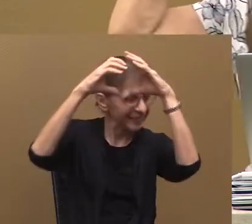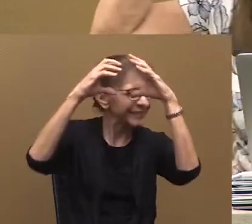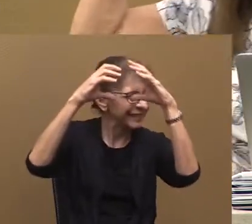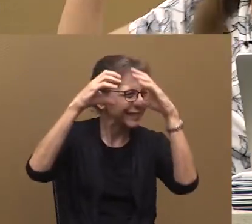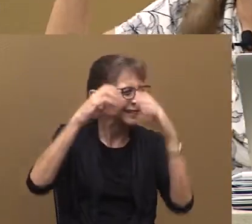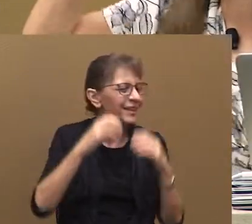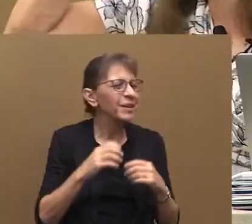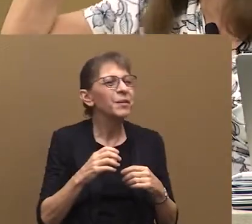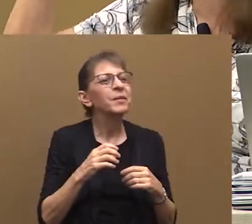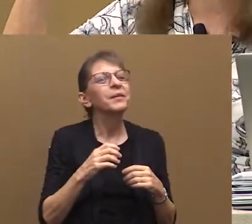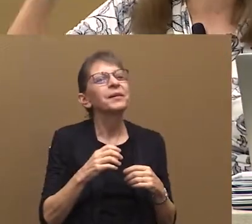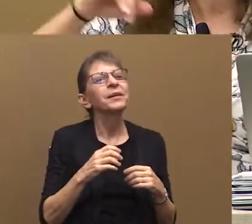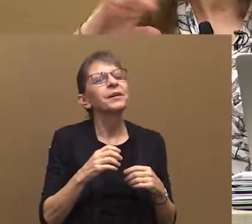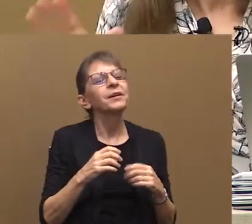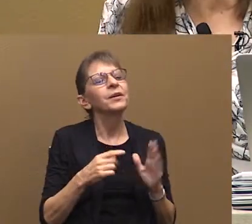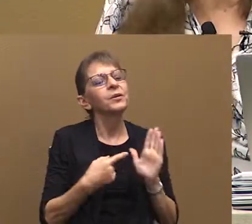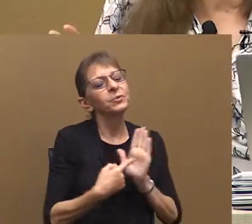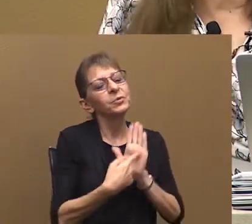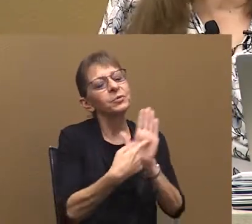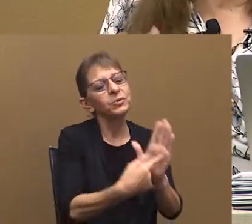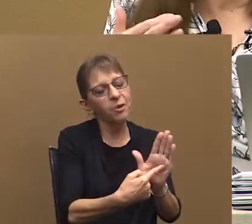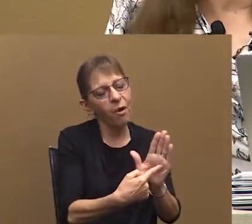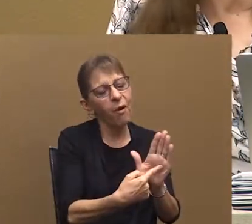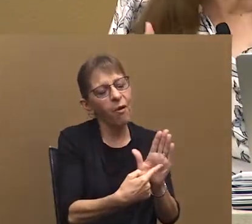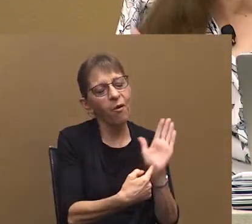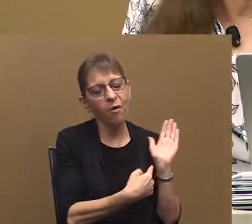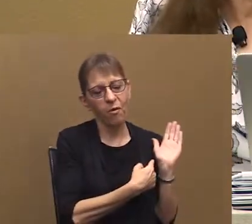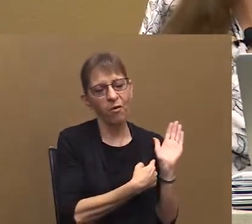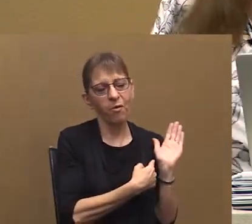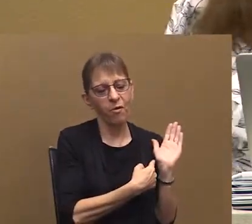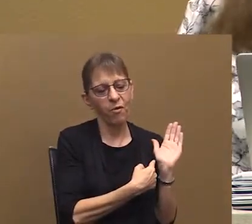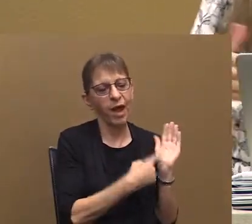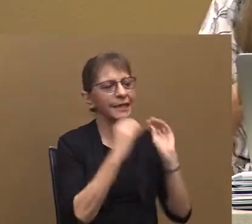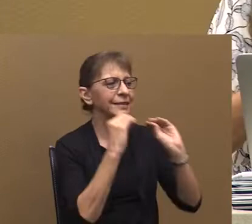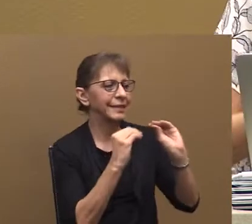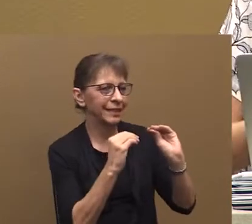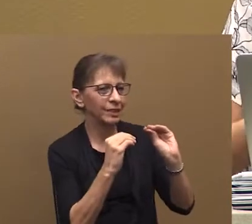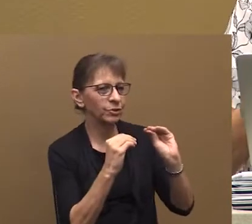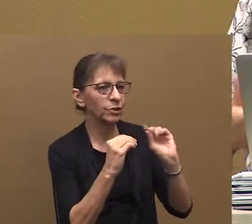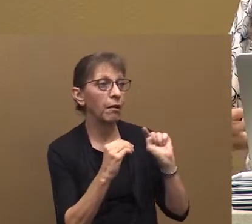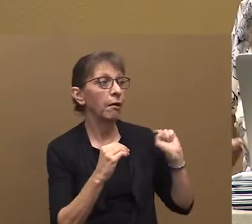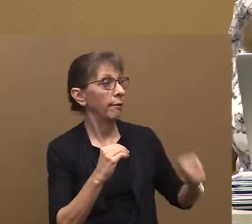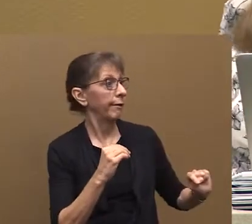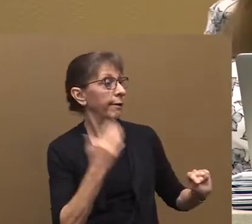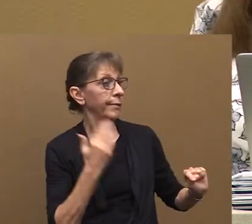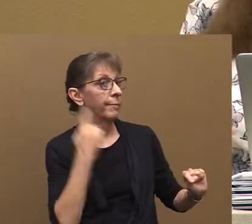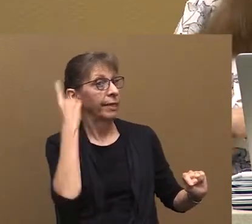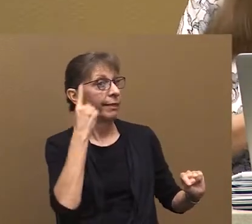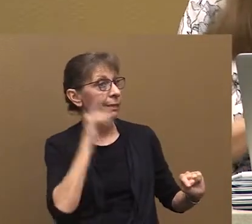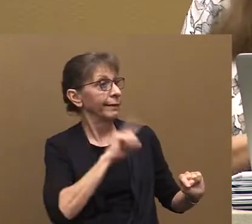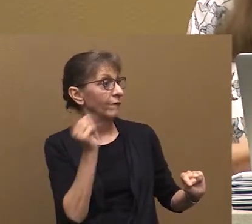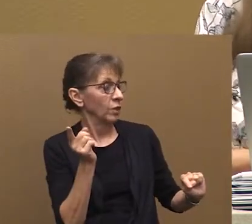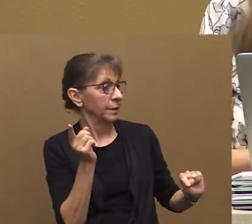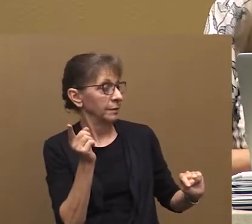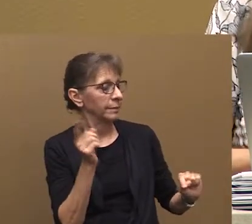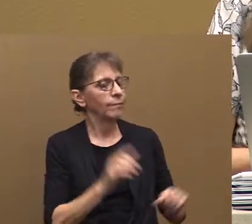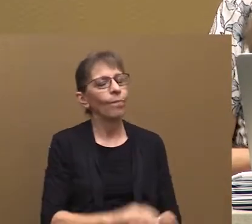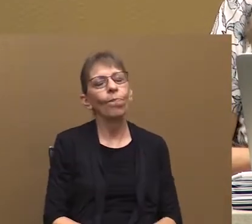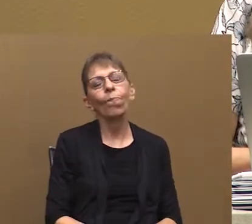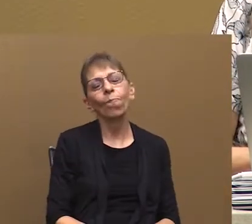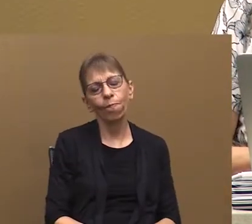other person can show their thoughts, to show as a way of teaching that something might be